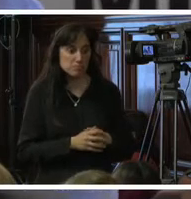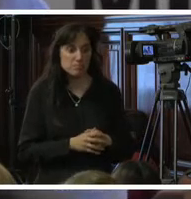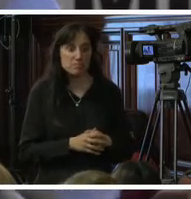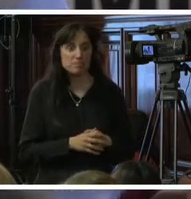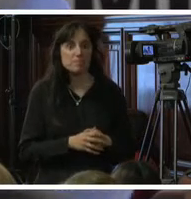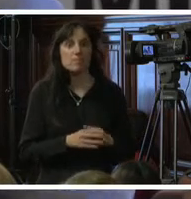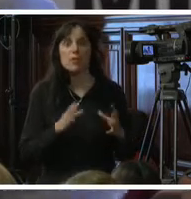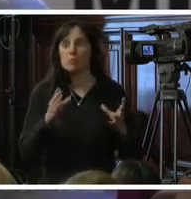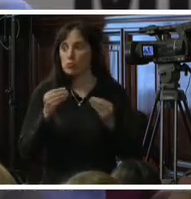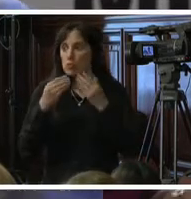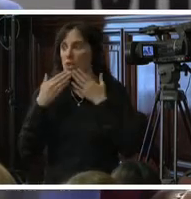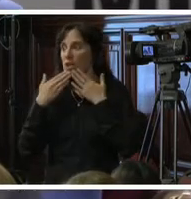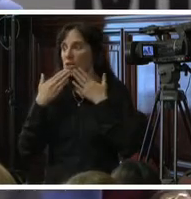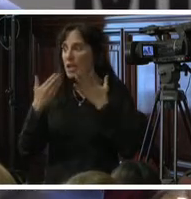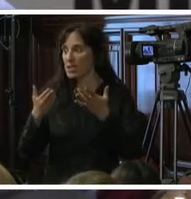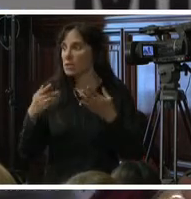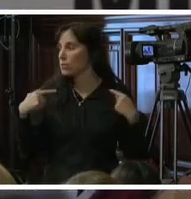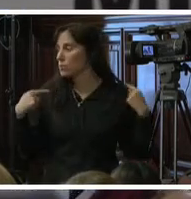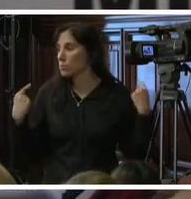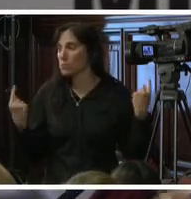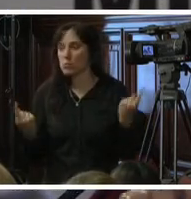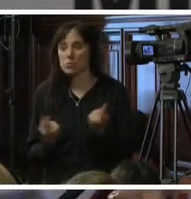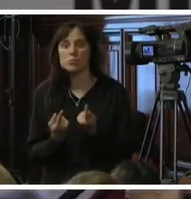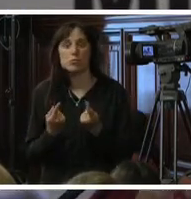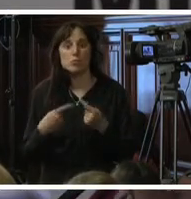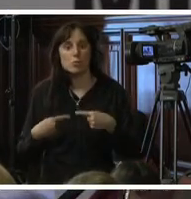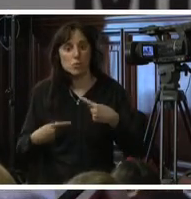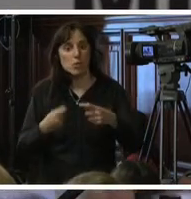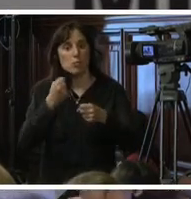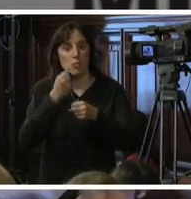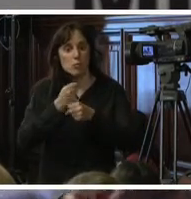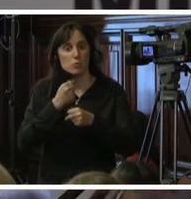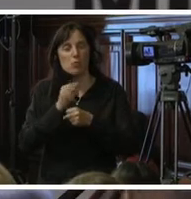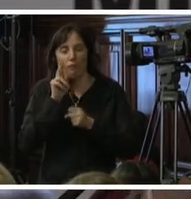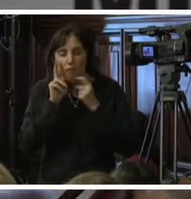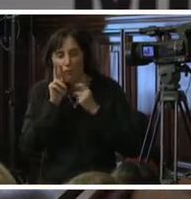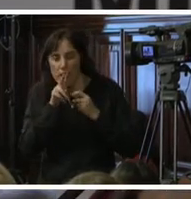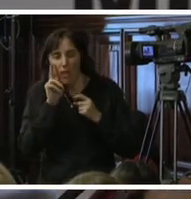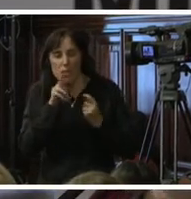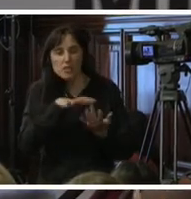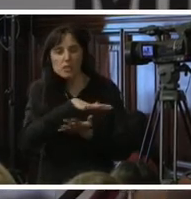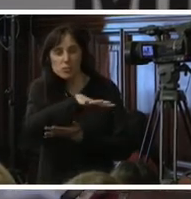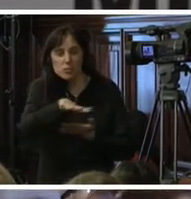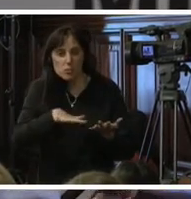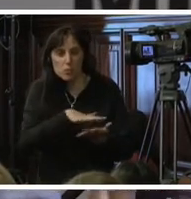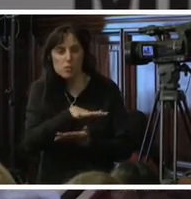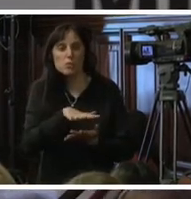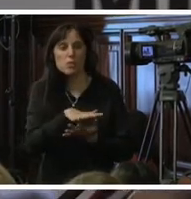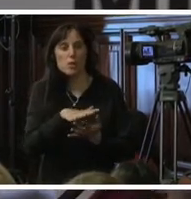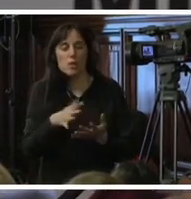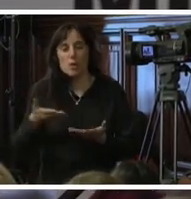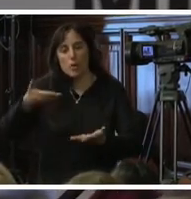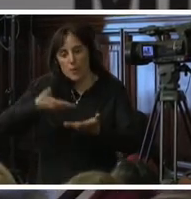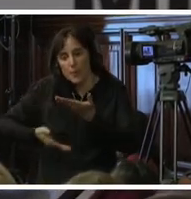will continue to monitor the situation, and we will work in close collaboration with your